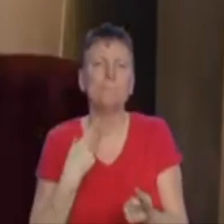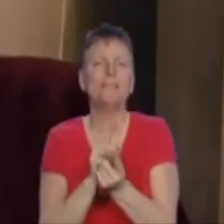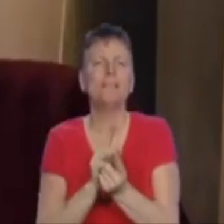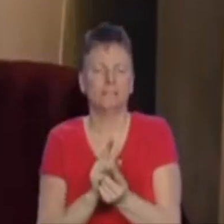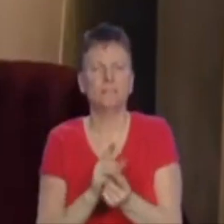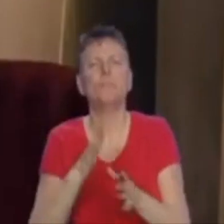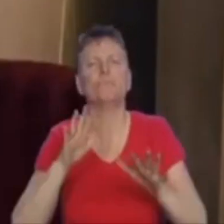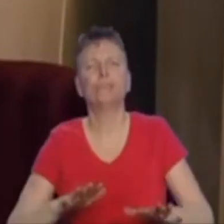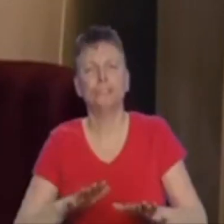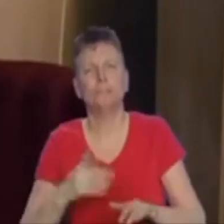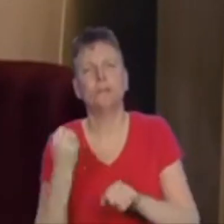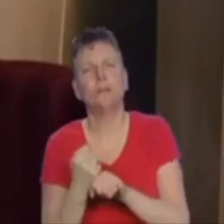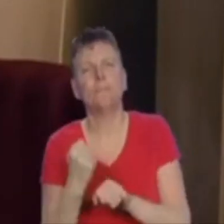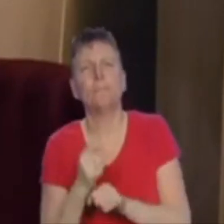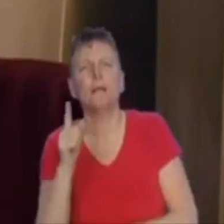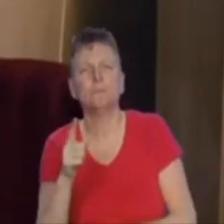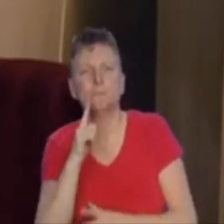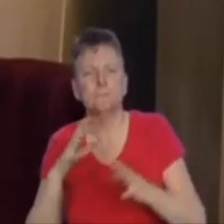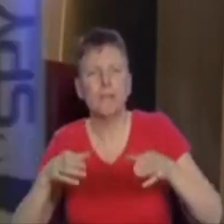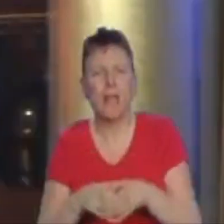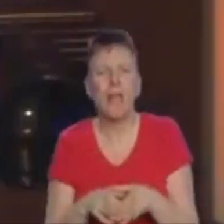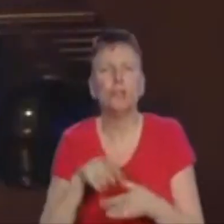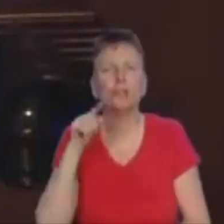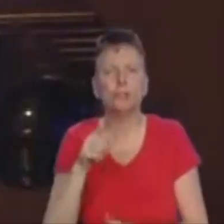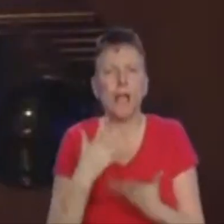Irish Republic and now lives in fear of his life.